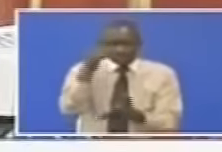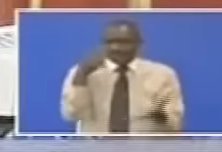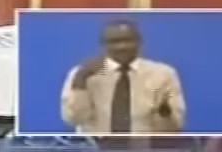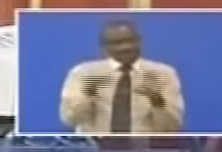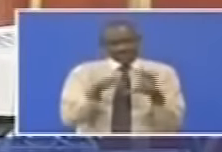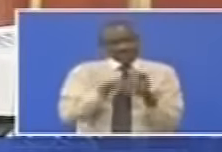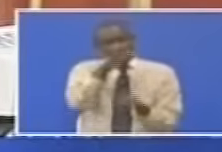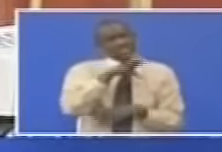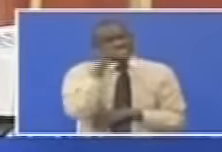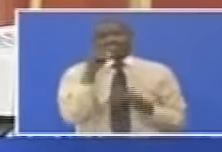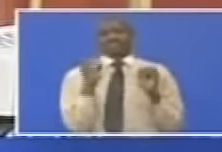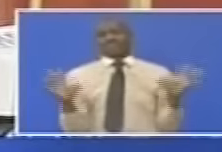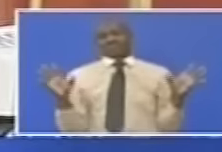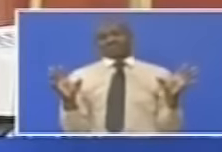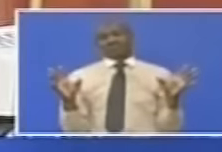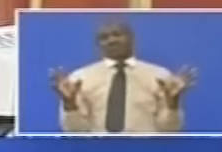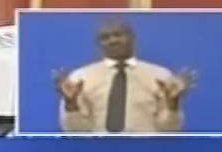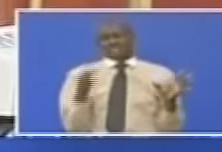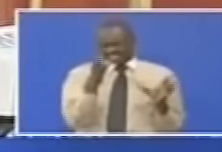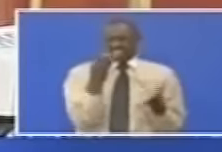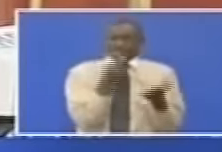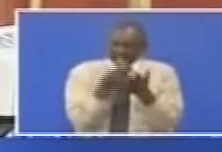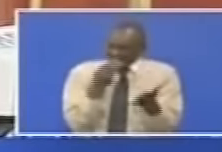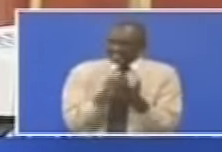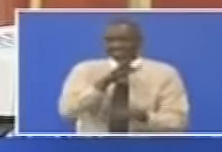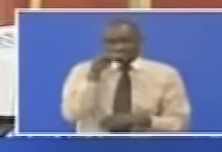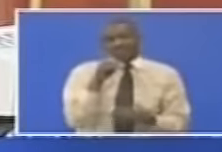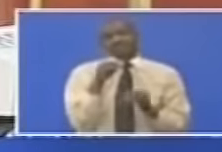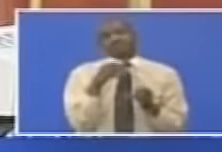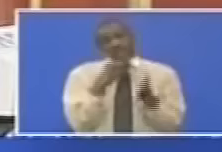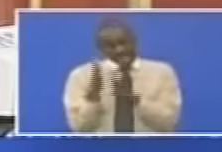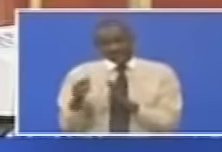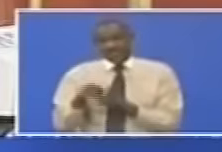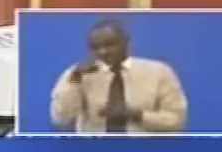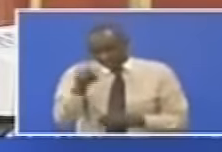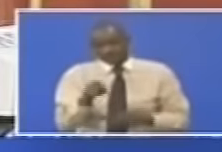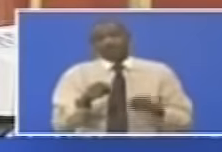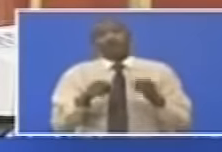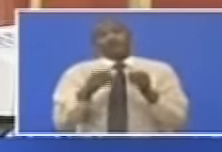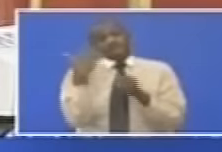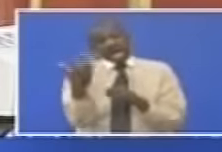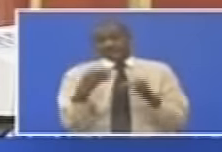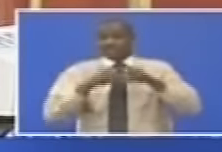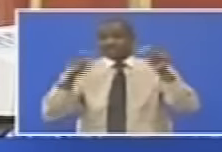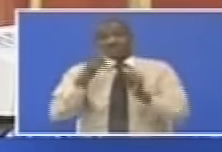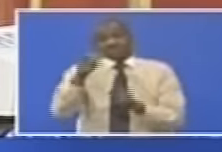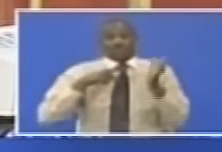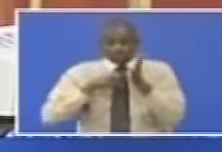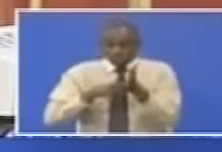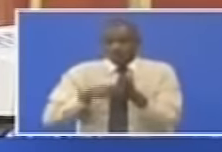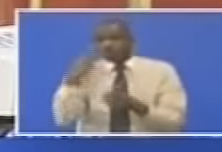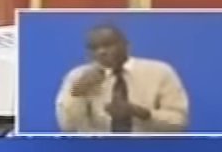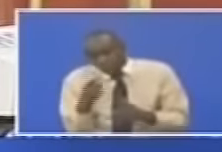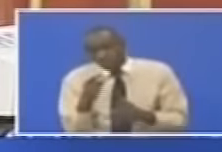party to what is clearly an elaborate money laundering scheme by producing bank statements detailing